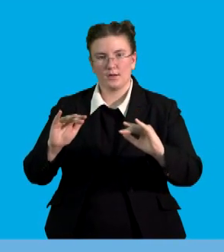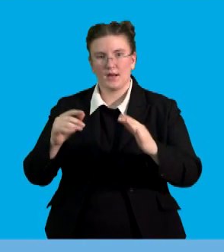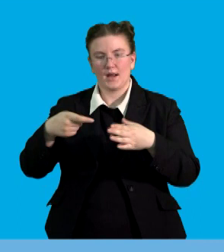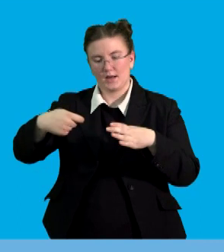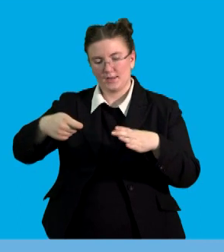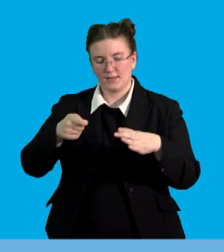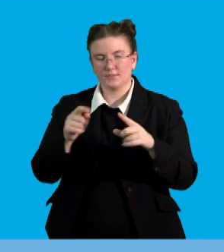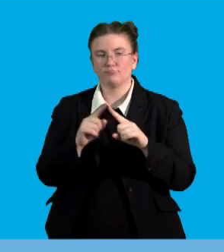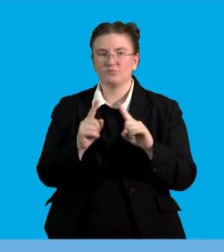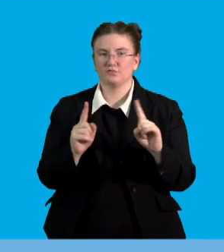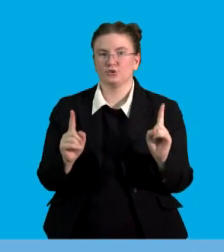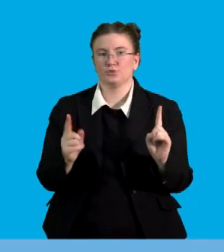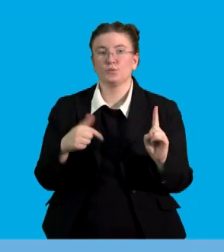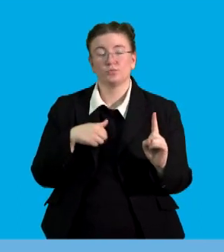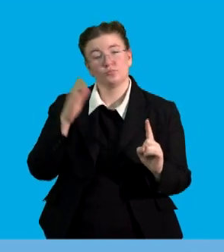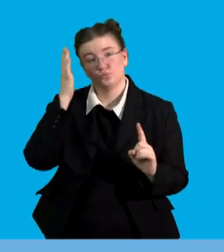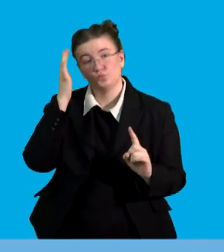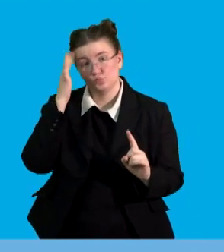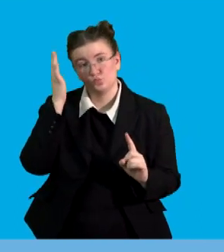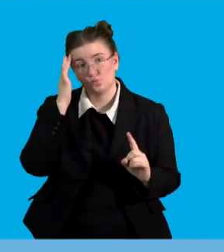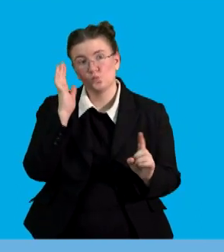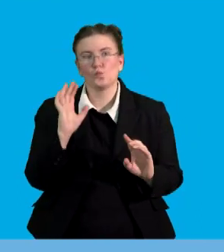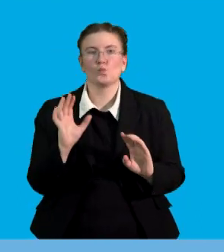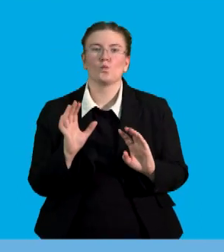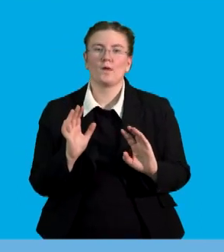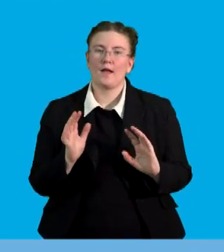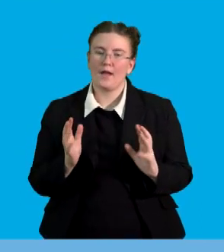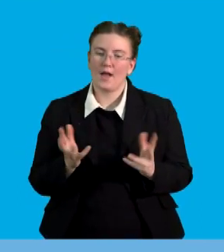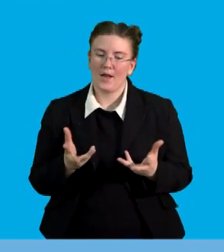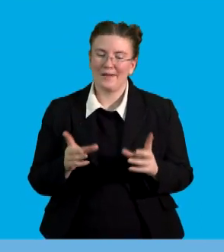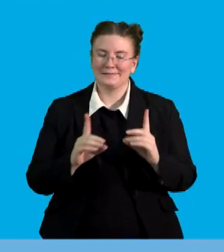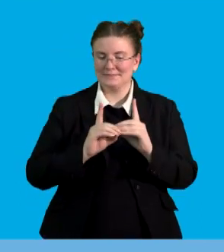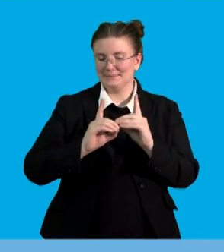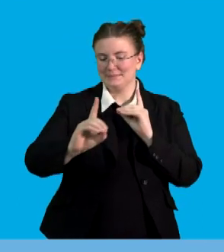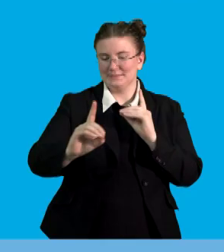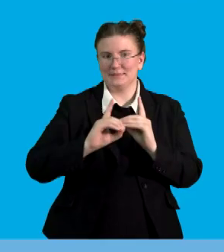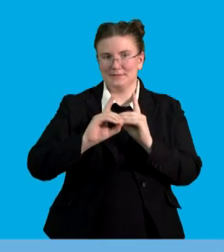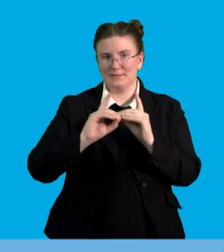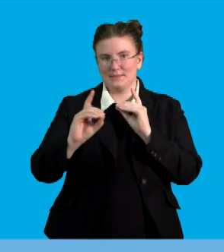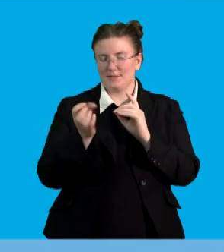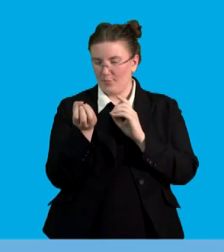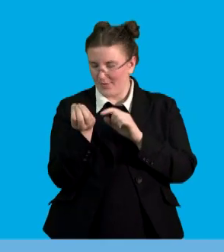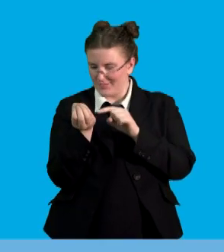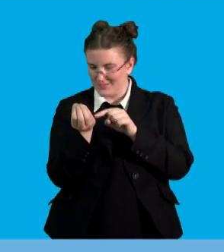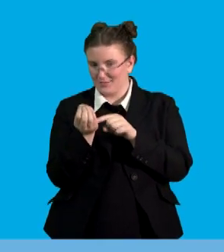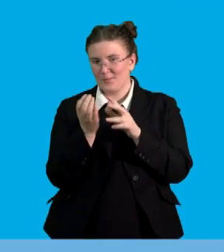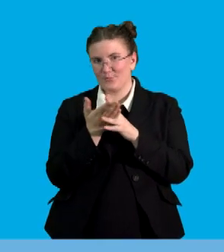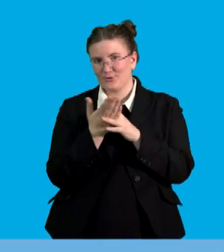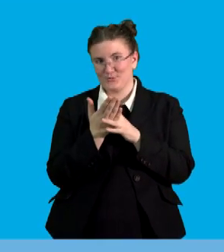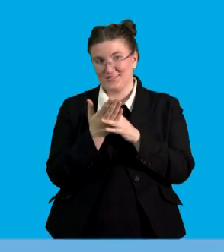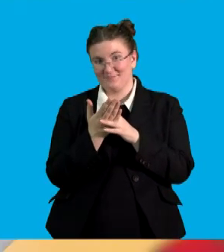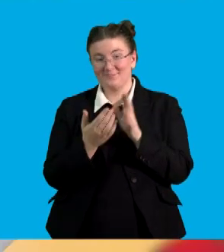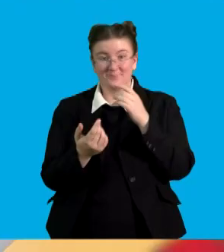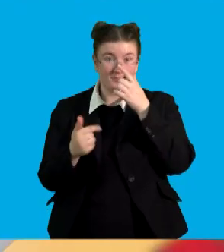are different from each other. We know that they're different from each other because of the distances between the particles in each respective